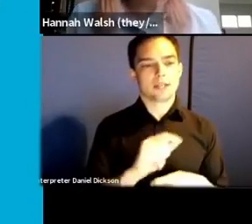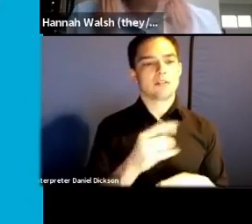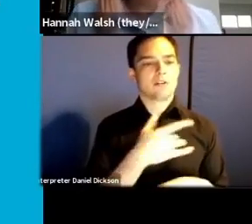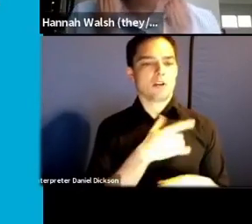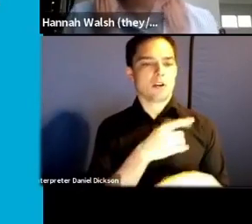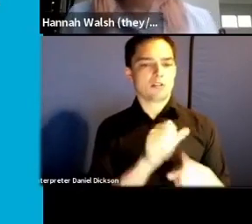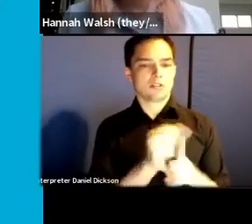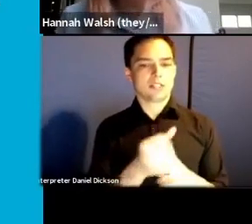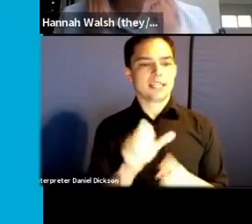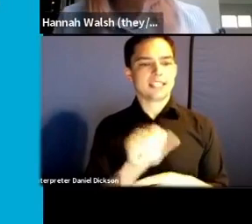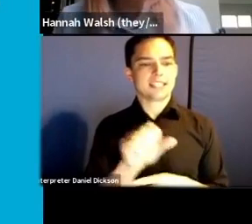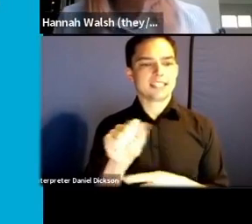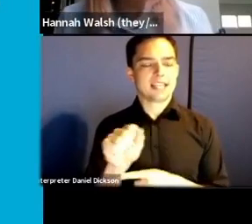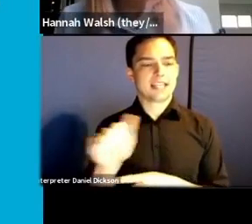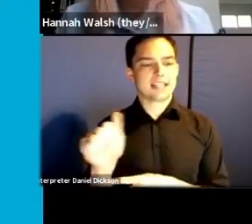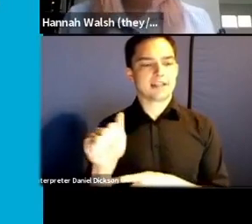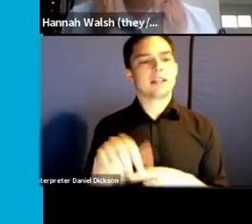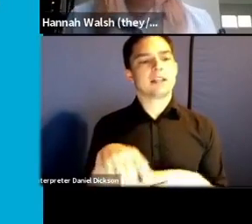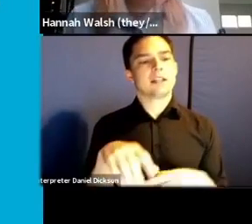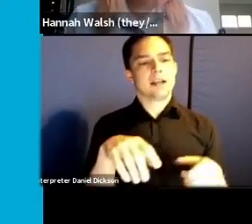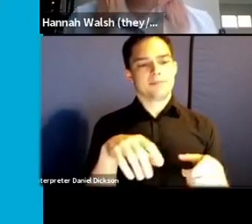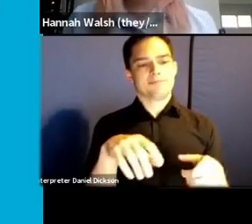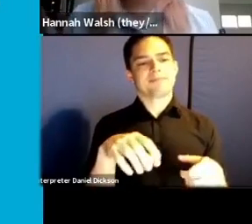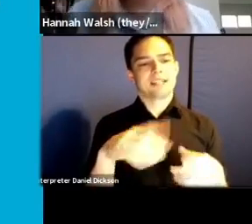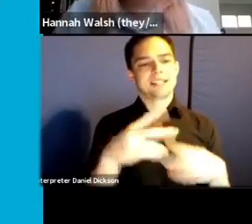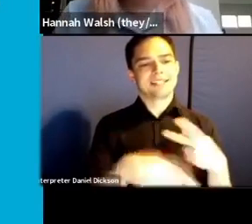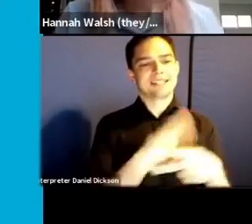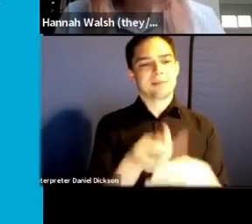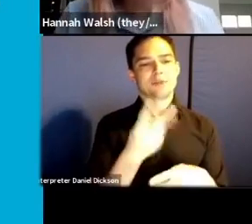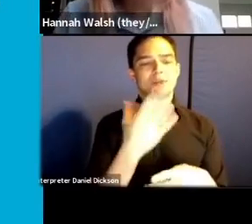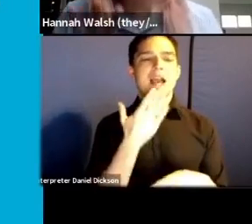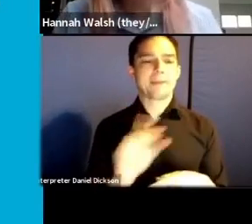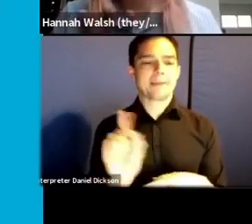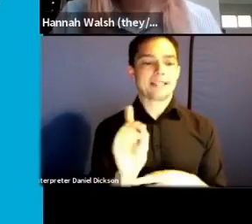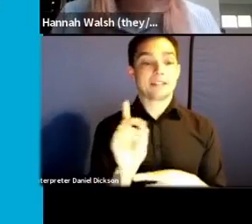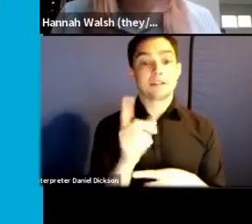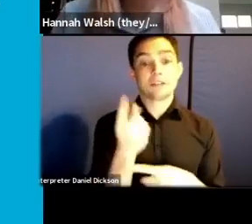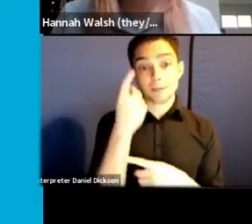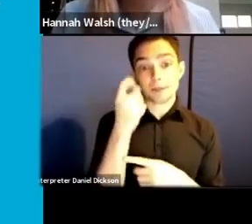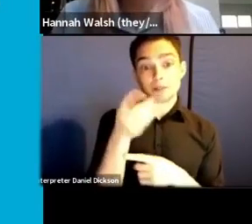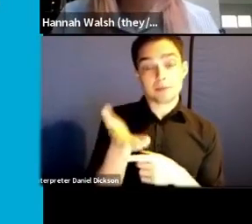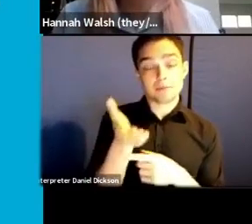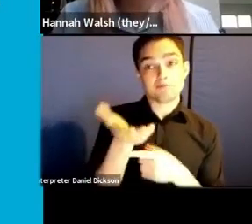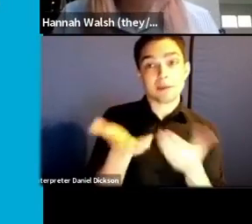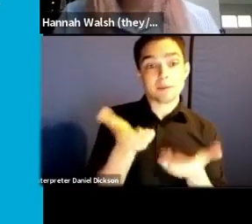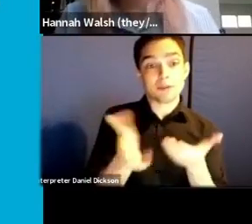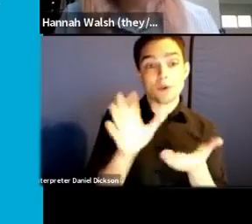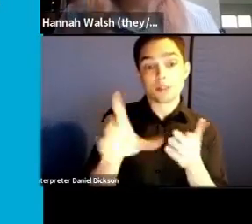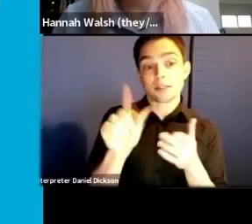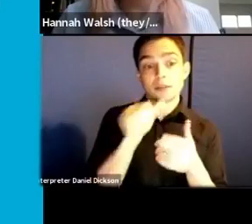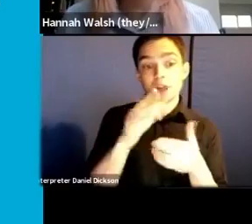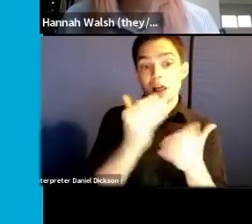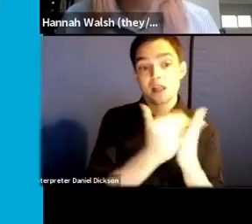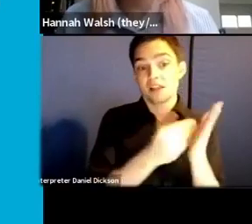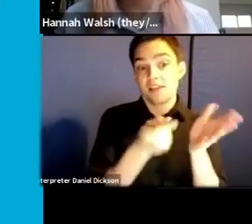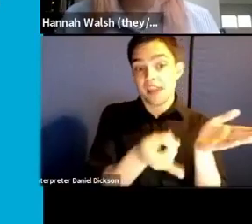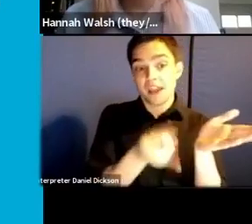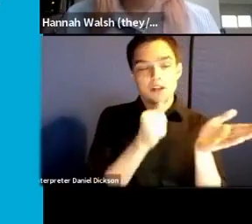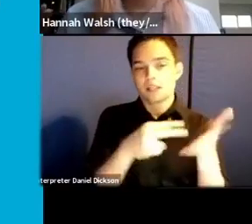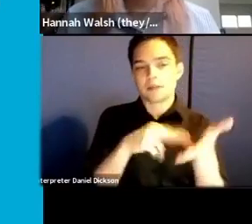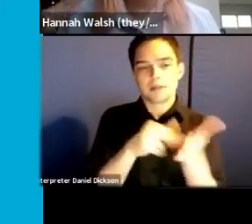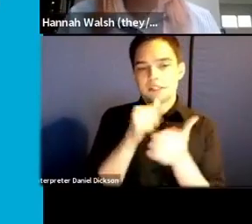cell disease, type 2 diabetes. And just because maybe your disability isn't on this list doesn't mean it doesn't fit